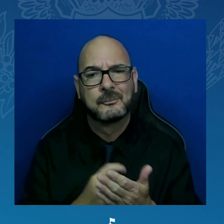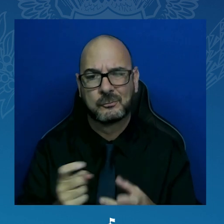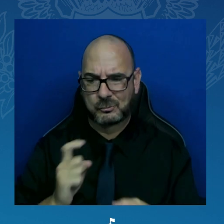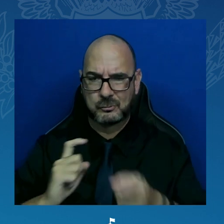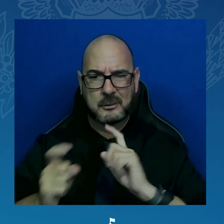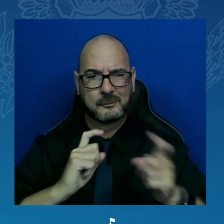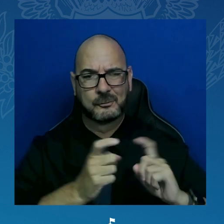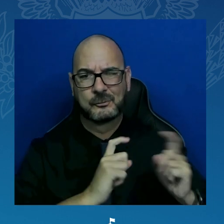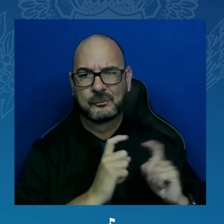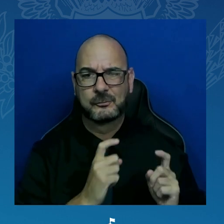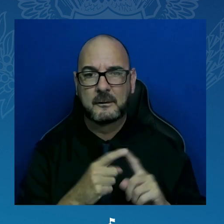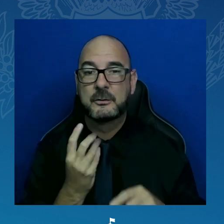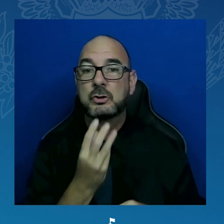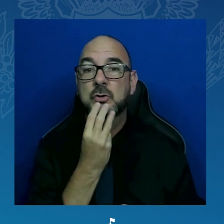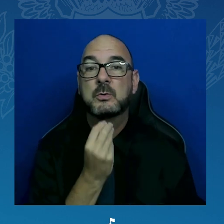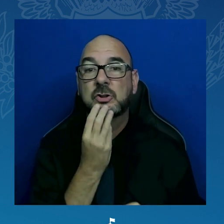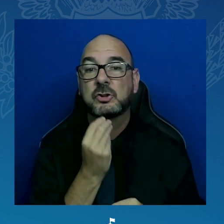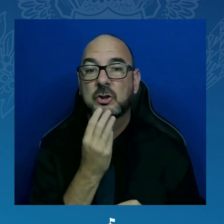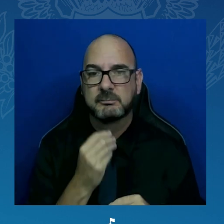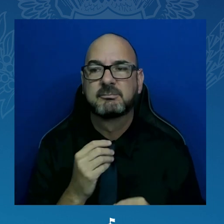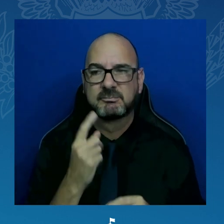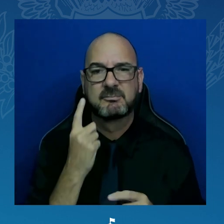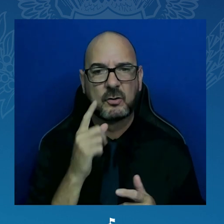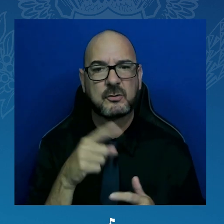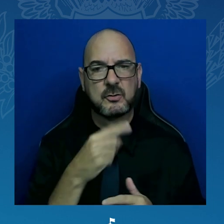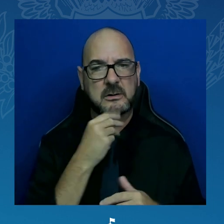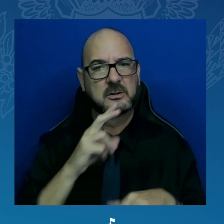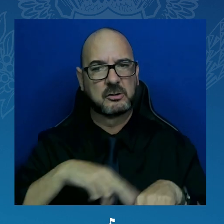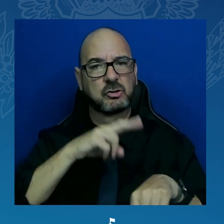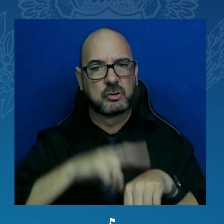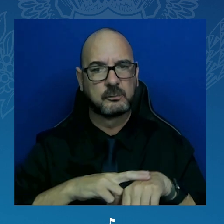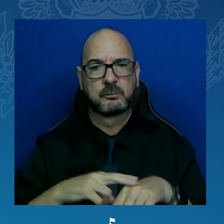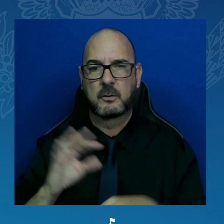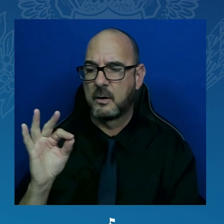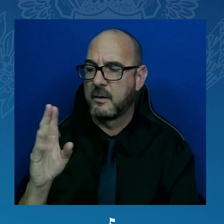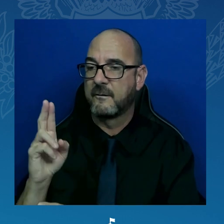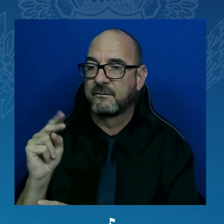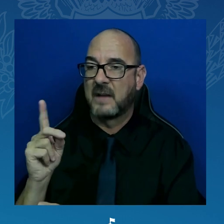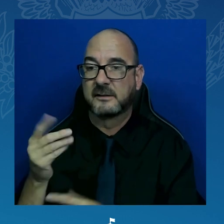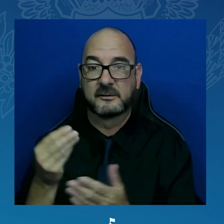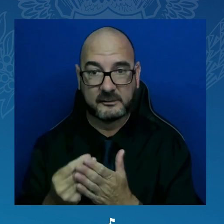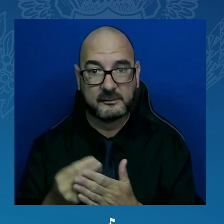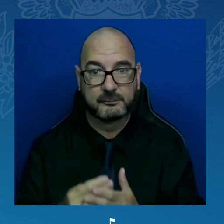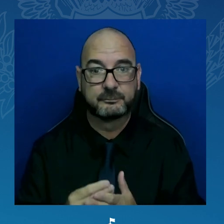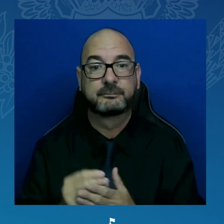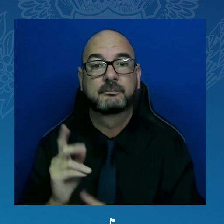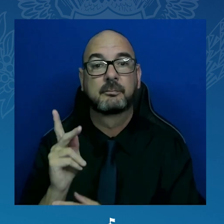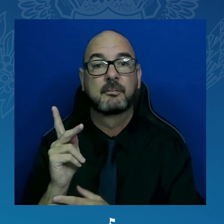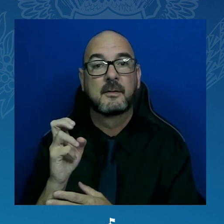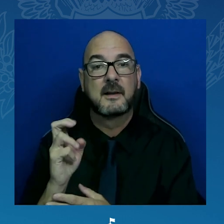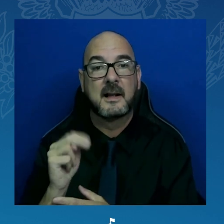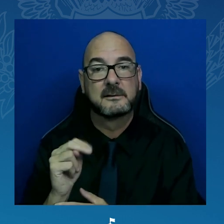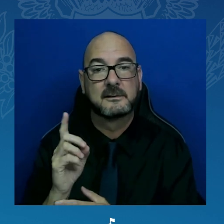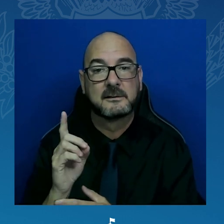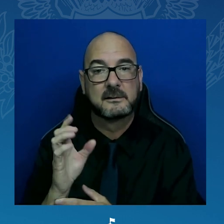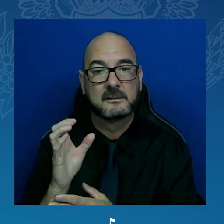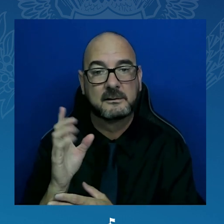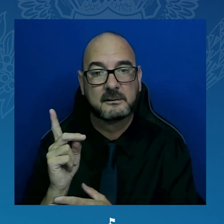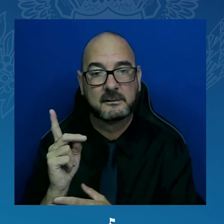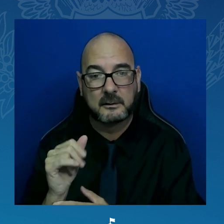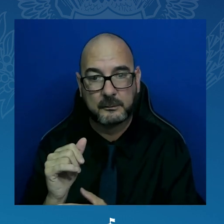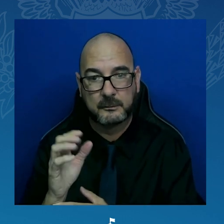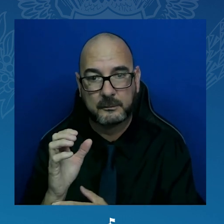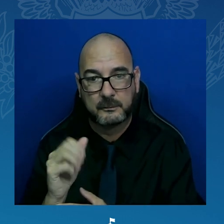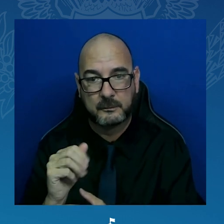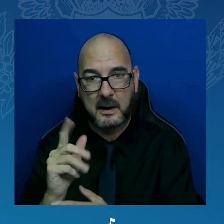Fund for the Jewish National Fund, Keren Kayemet L'Israel, to plant trees in Israel. Yeah. What a great